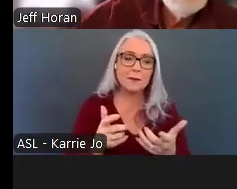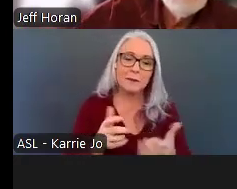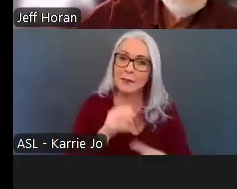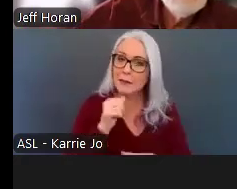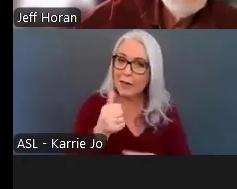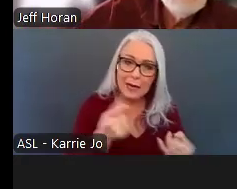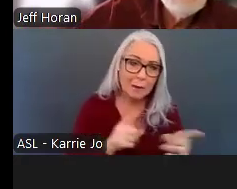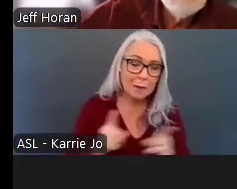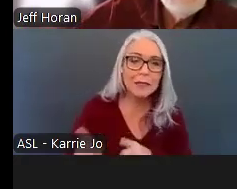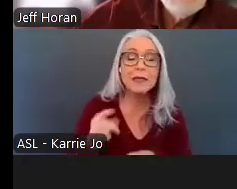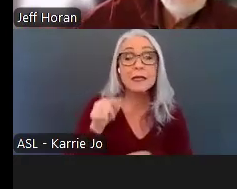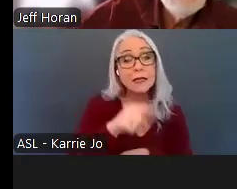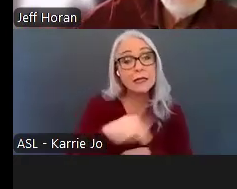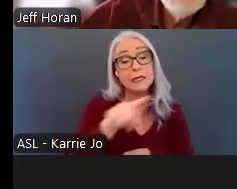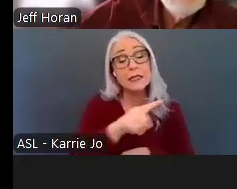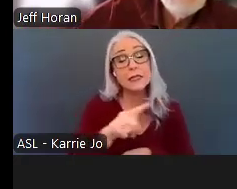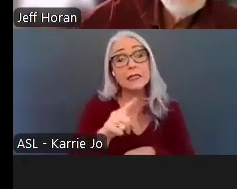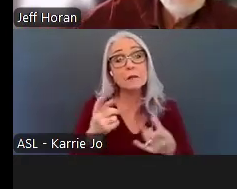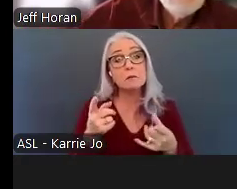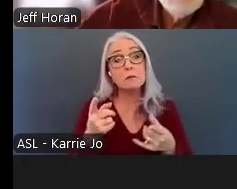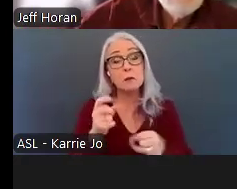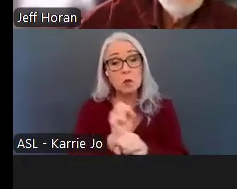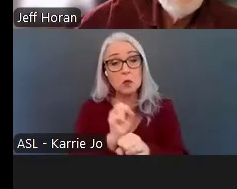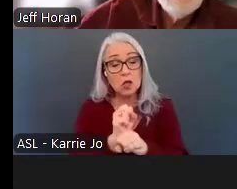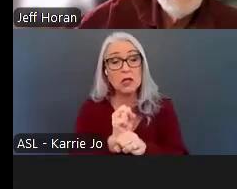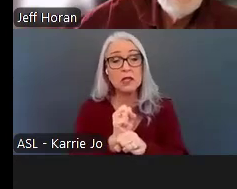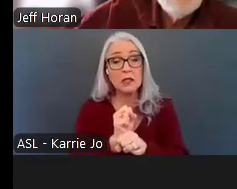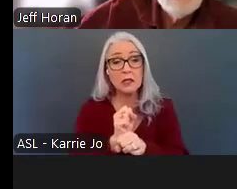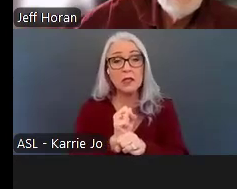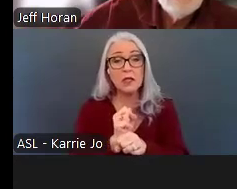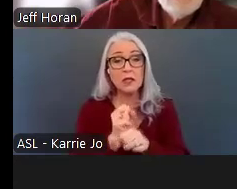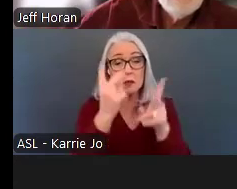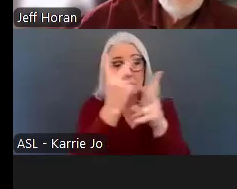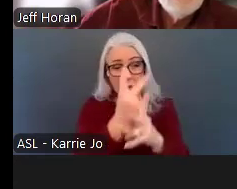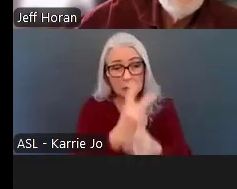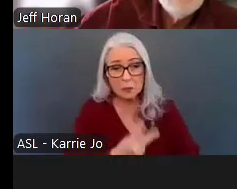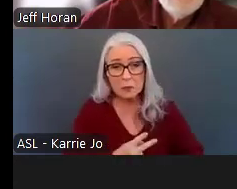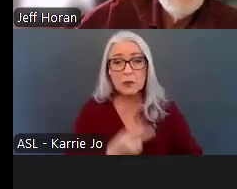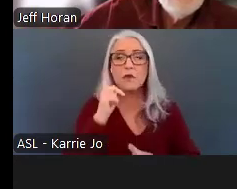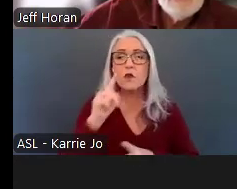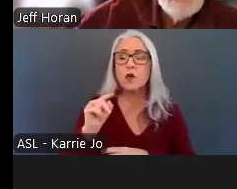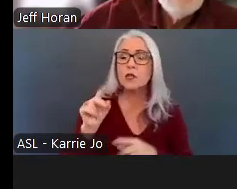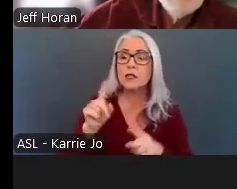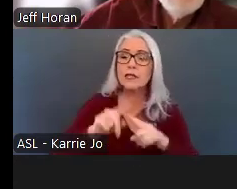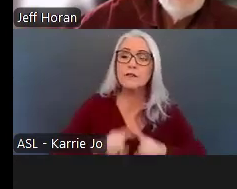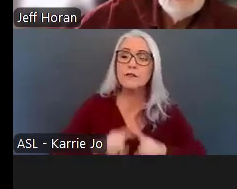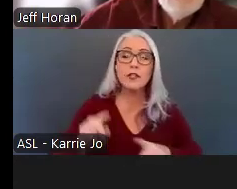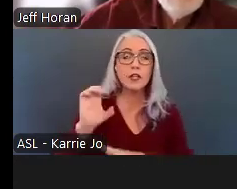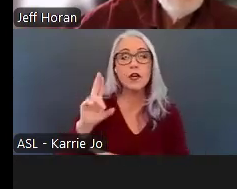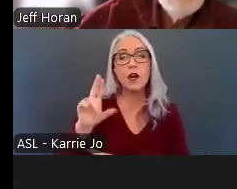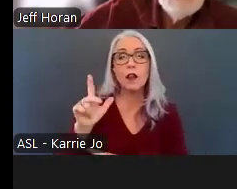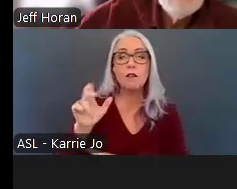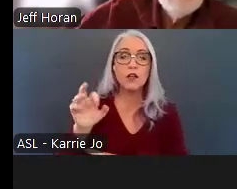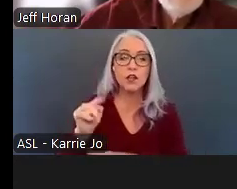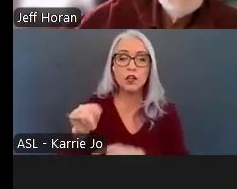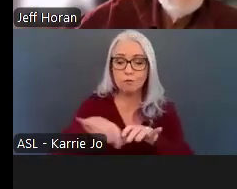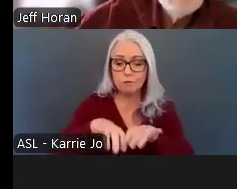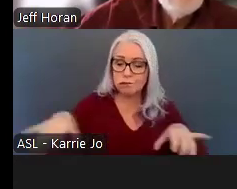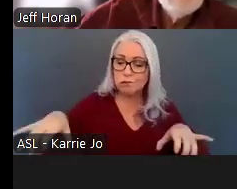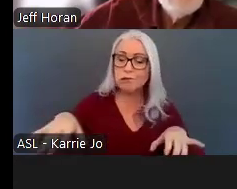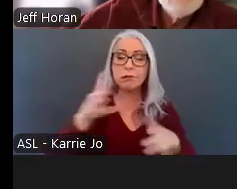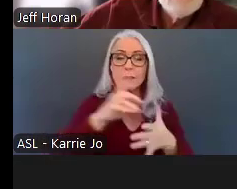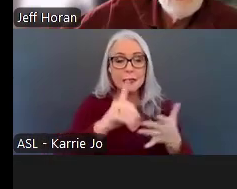is work that was done to manage the future bankfill widths for culvert designs, improving the likelihood of persistence